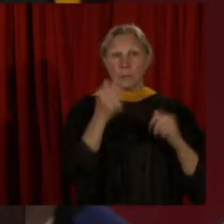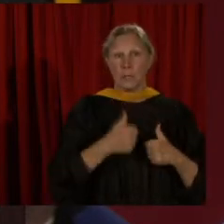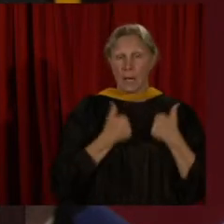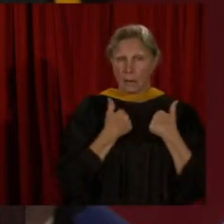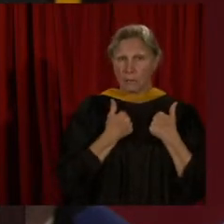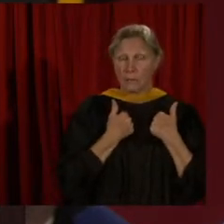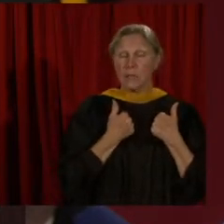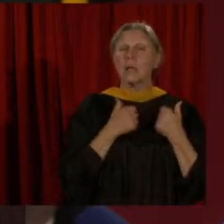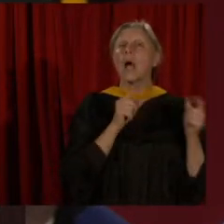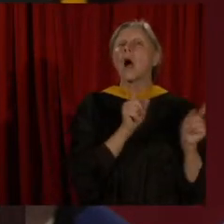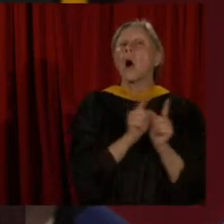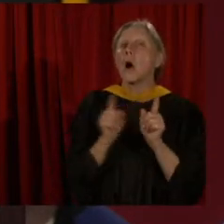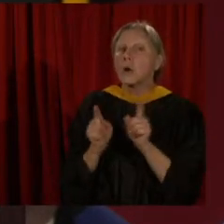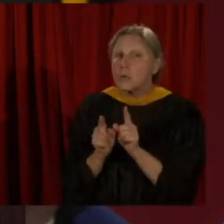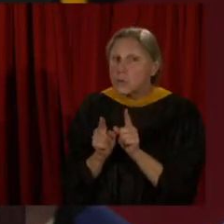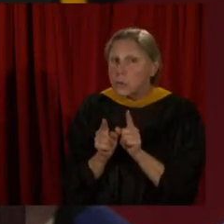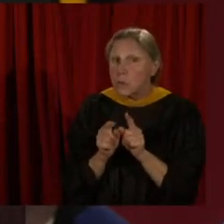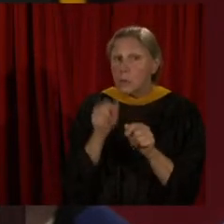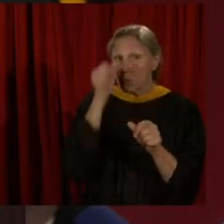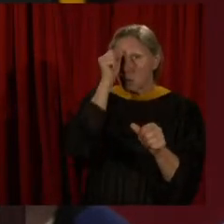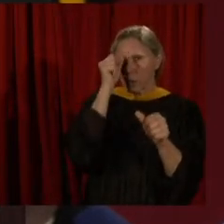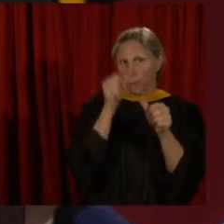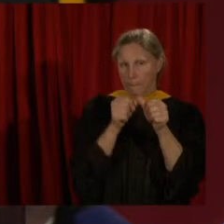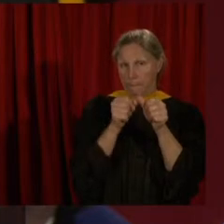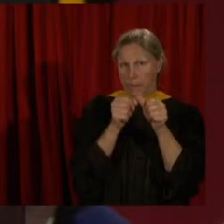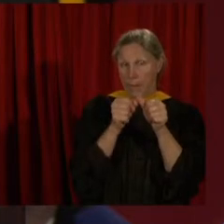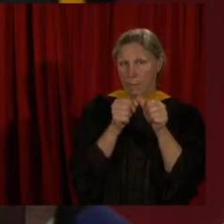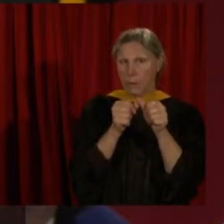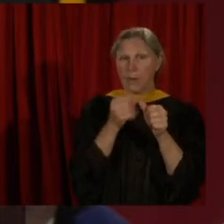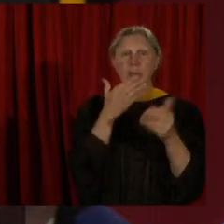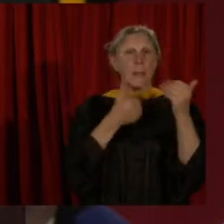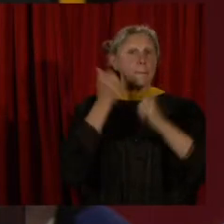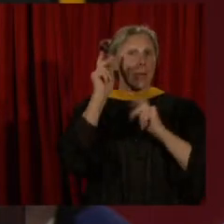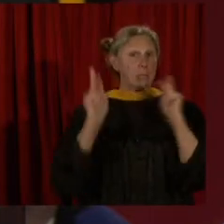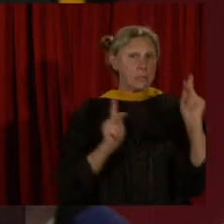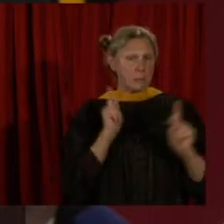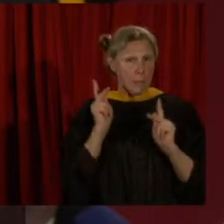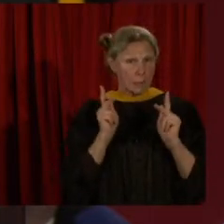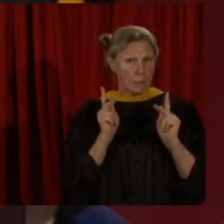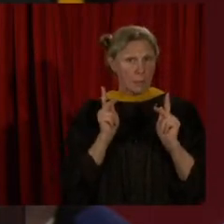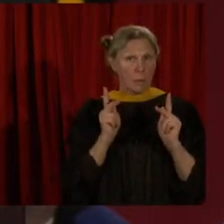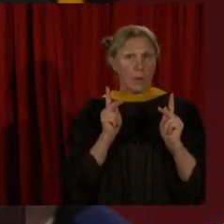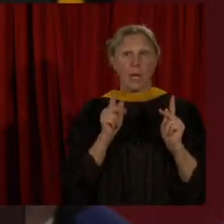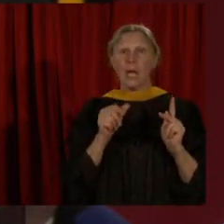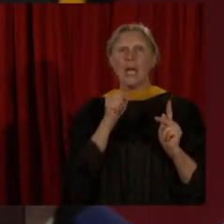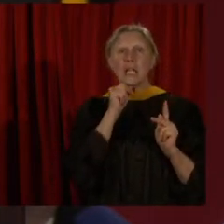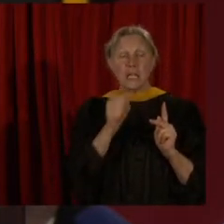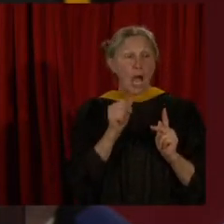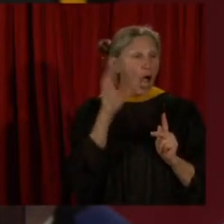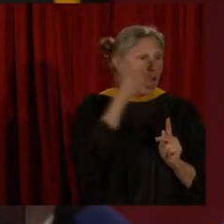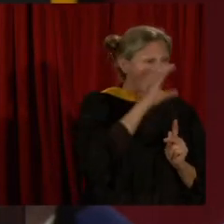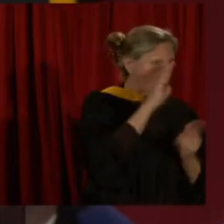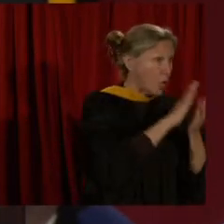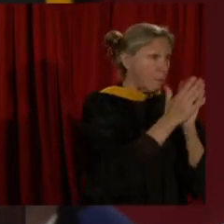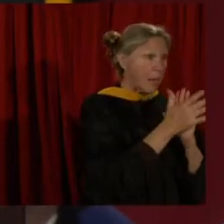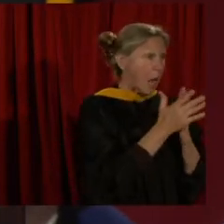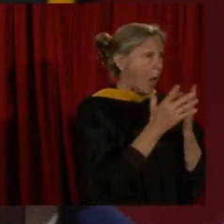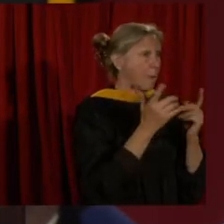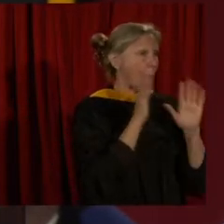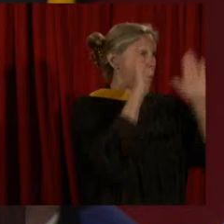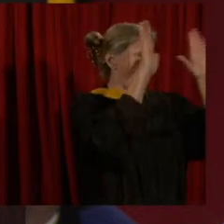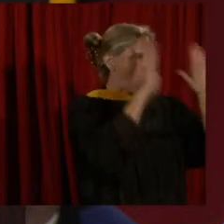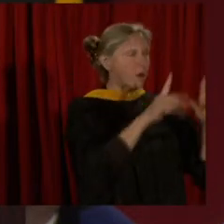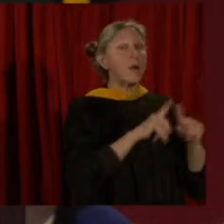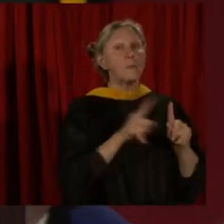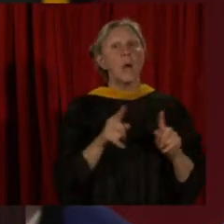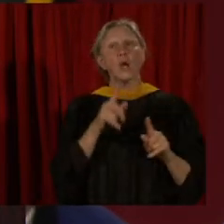And also, remember, the greatest people are the ones not looking for greatness, but are serving